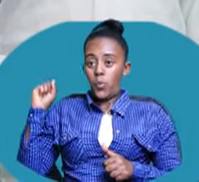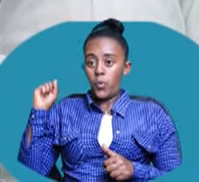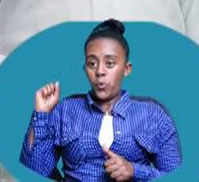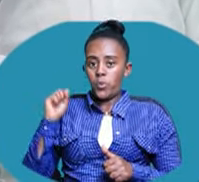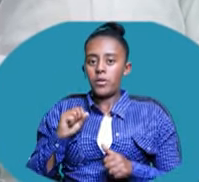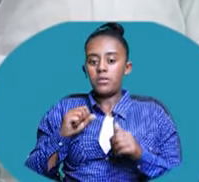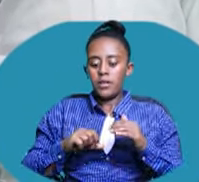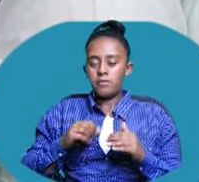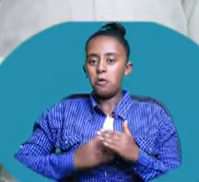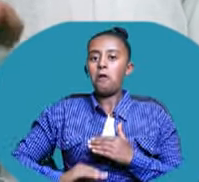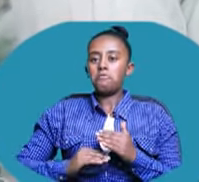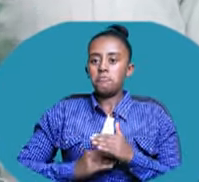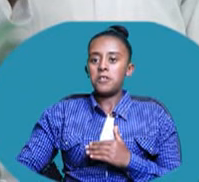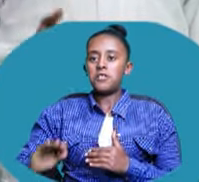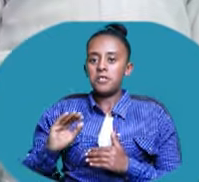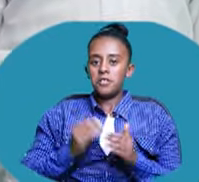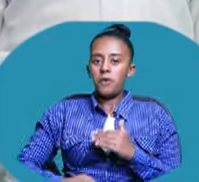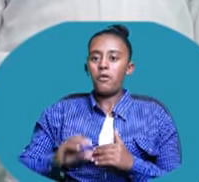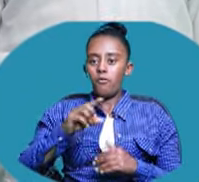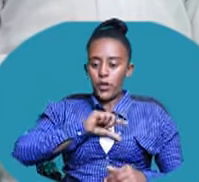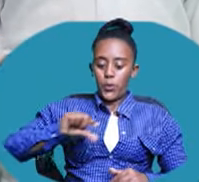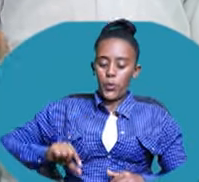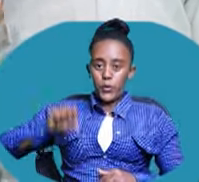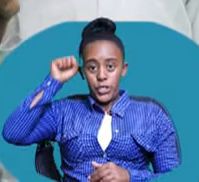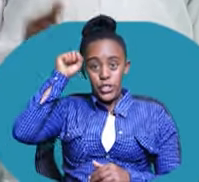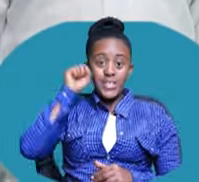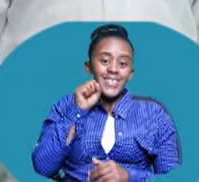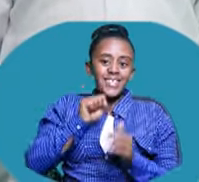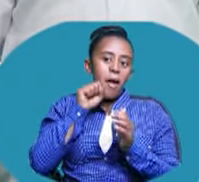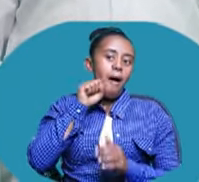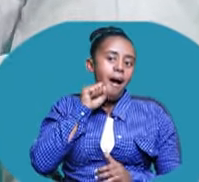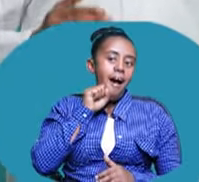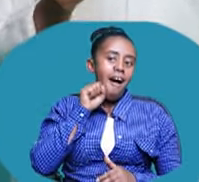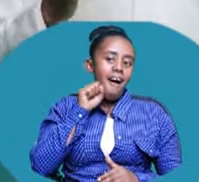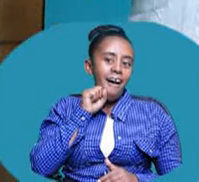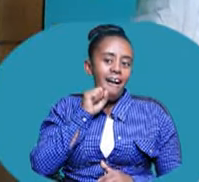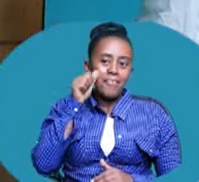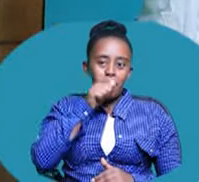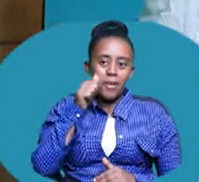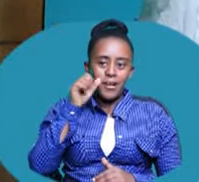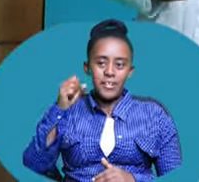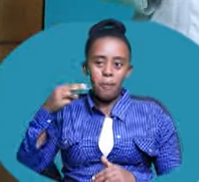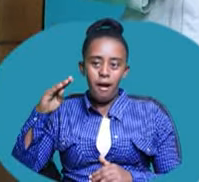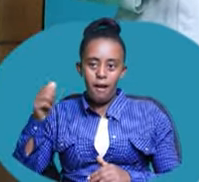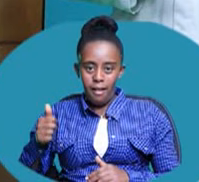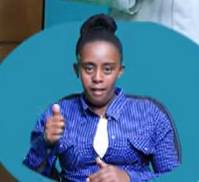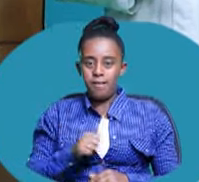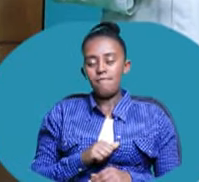son of Queen Sheba of Ethiopia and King Solomon of Israel.